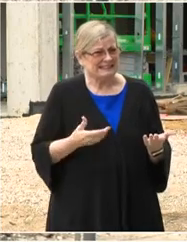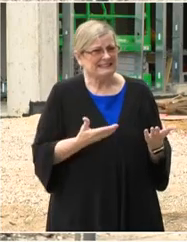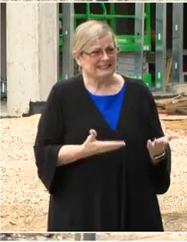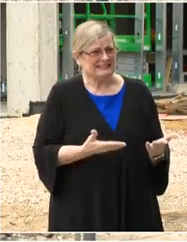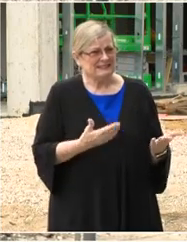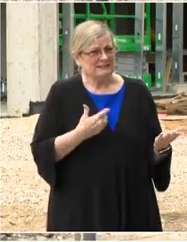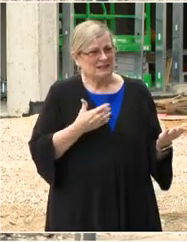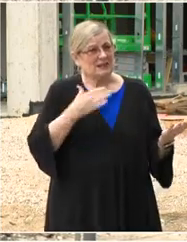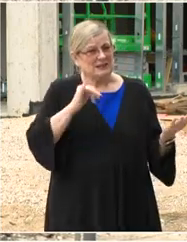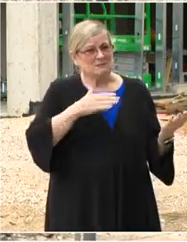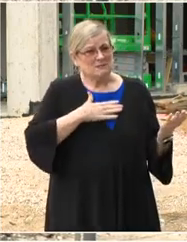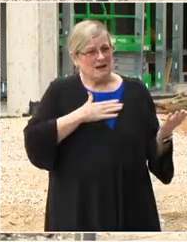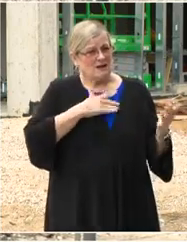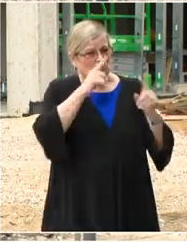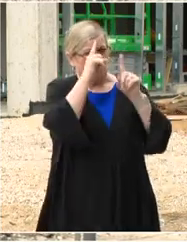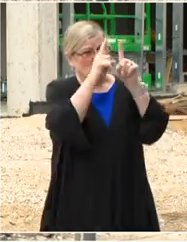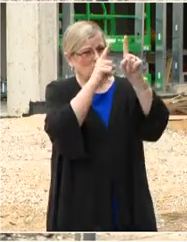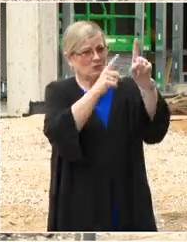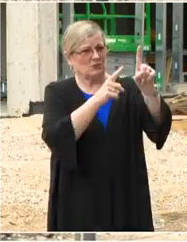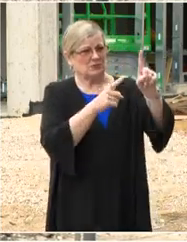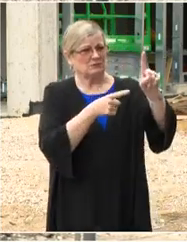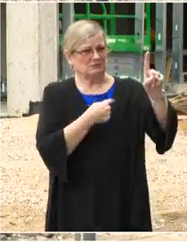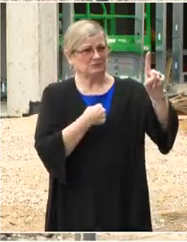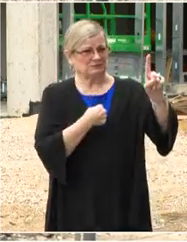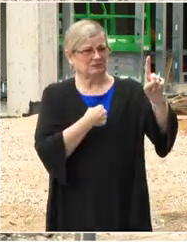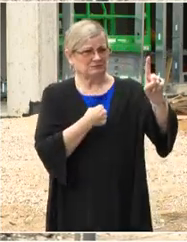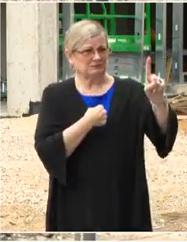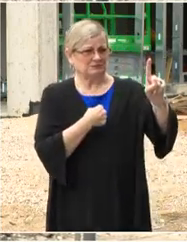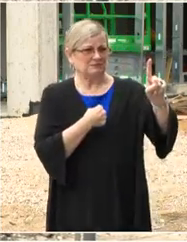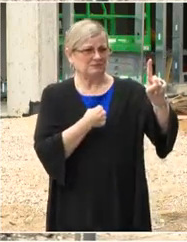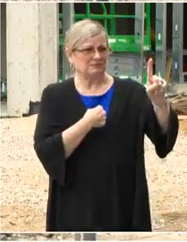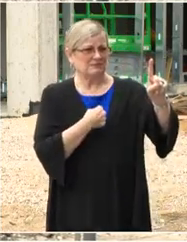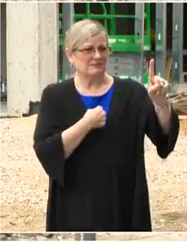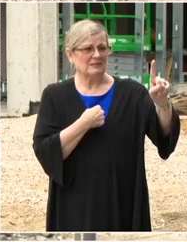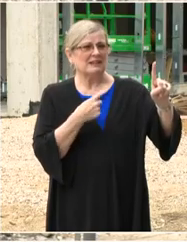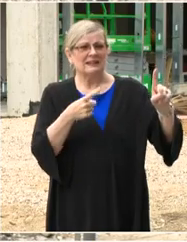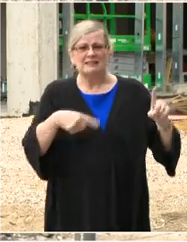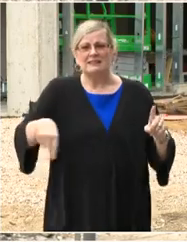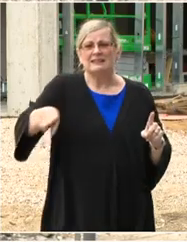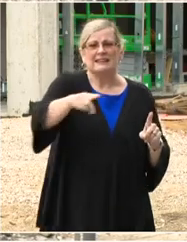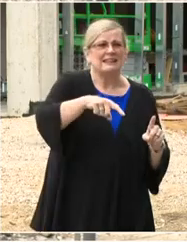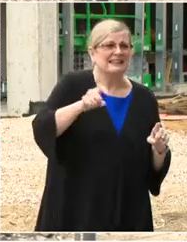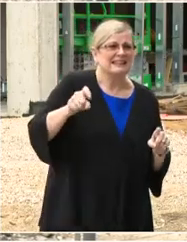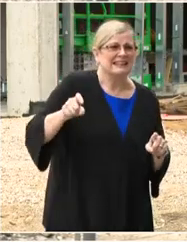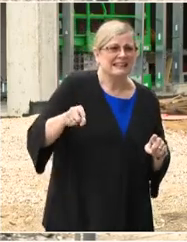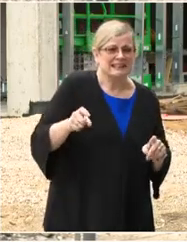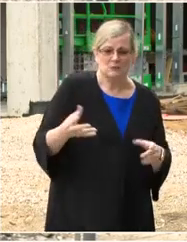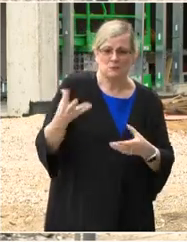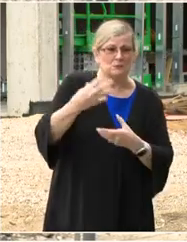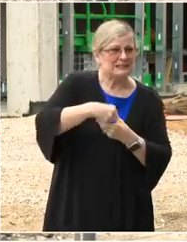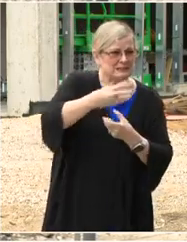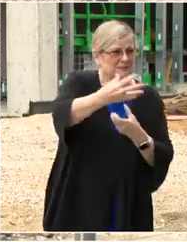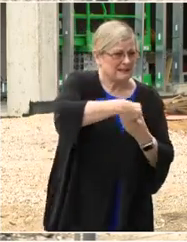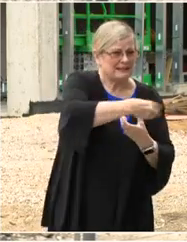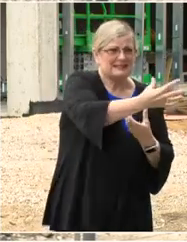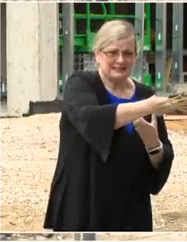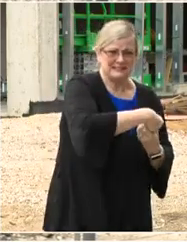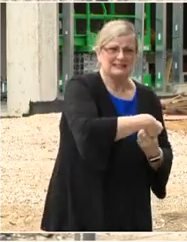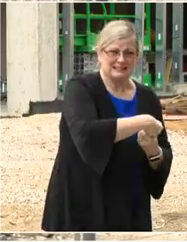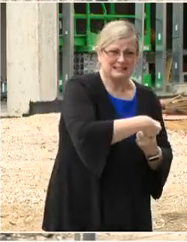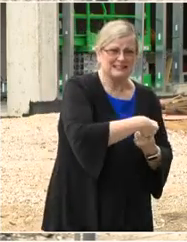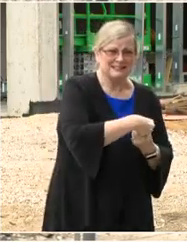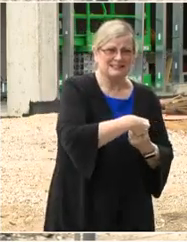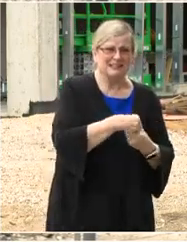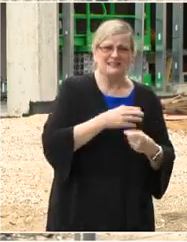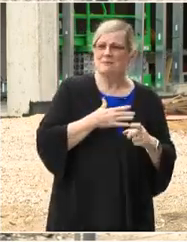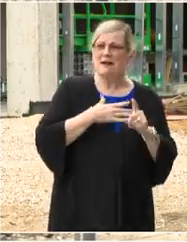that on the fringe, other people have an opportunity to participate, but the goal of our government is to